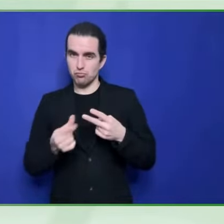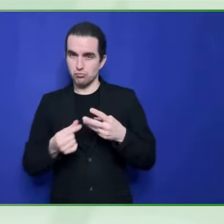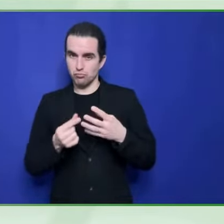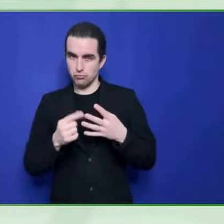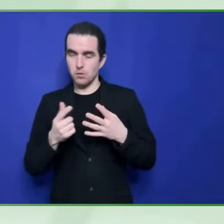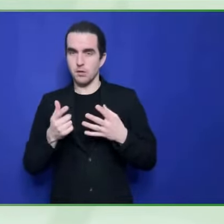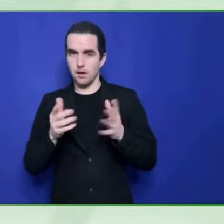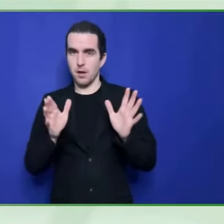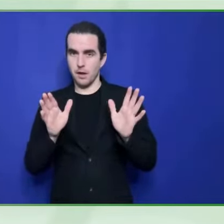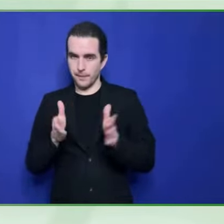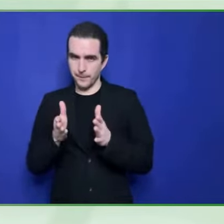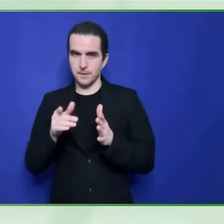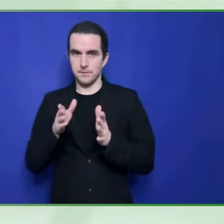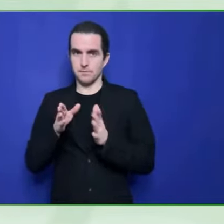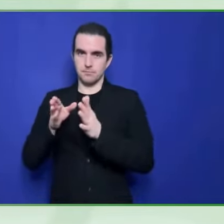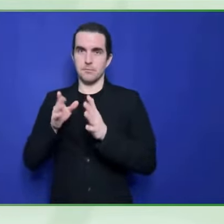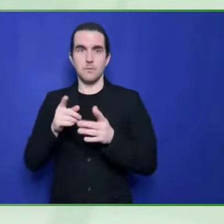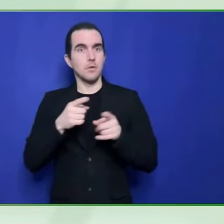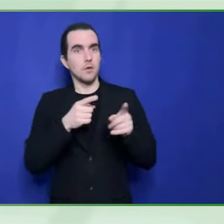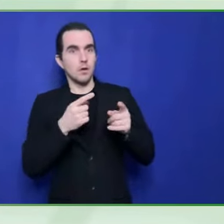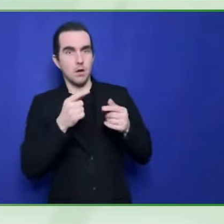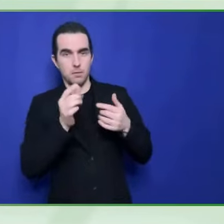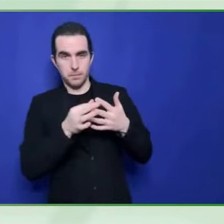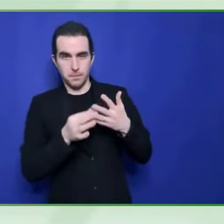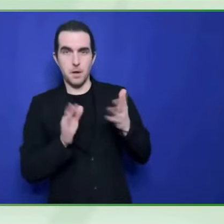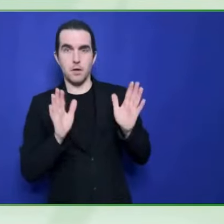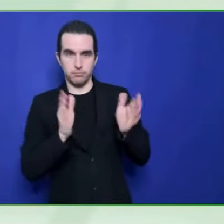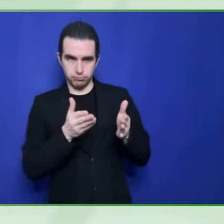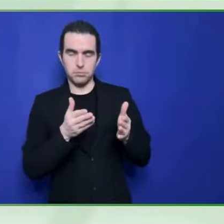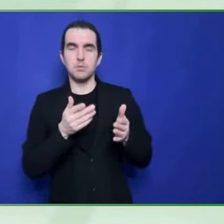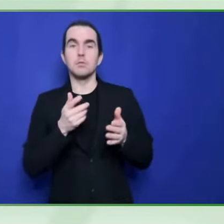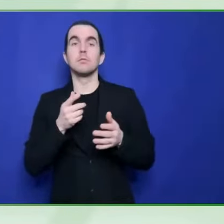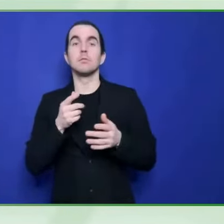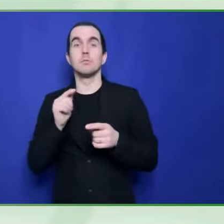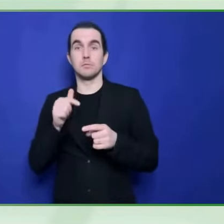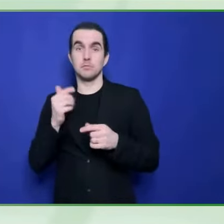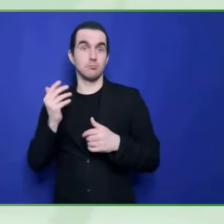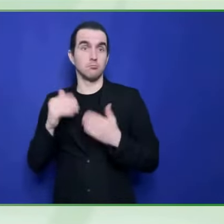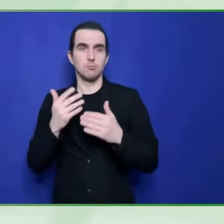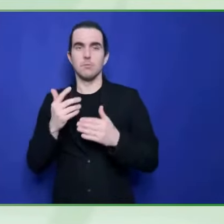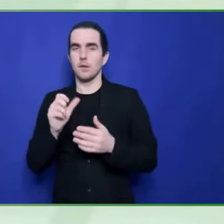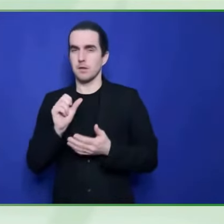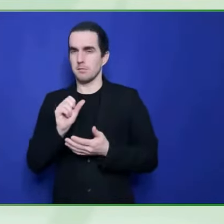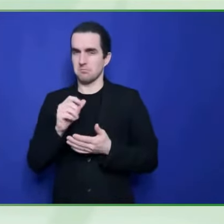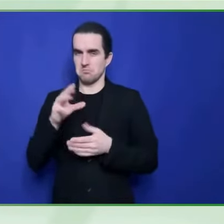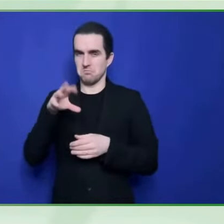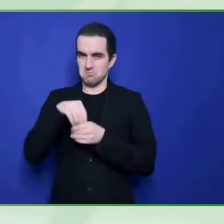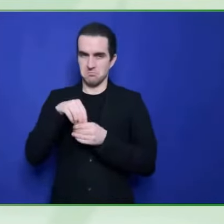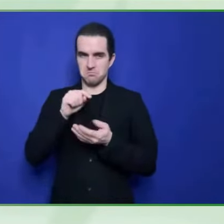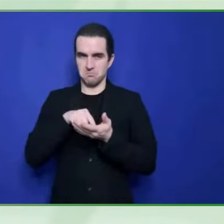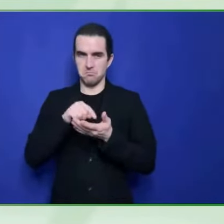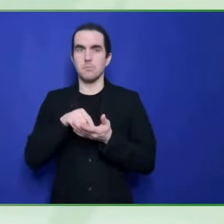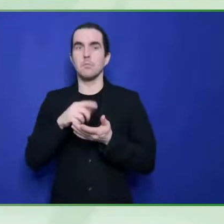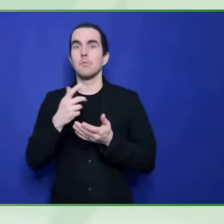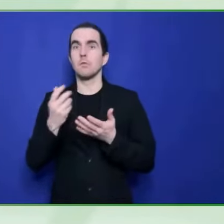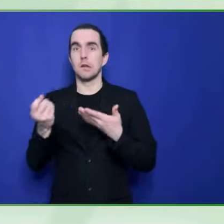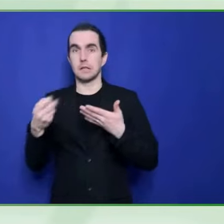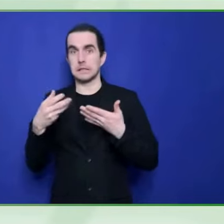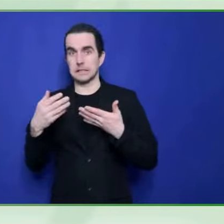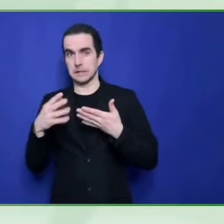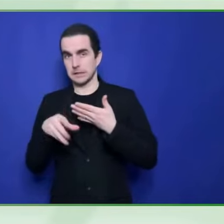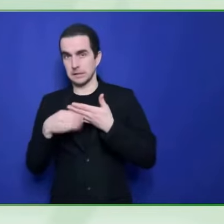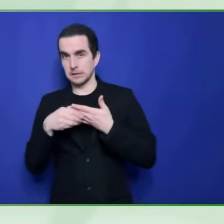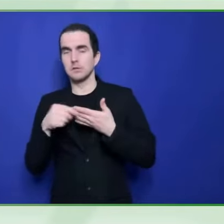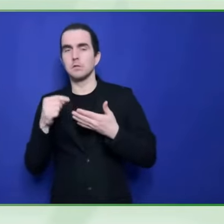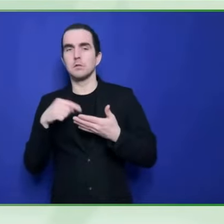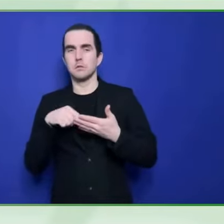and intuitive recommendations and directions. And in order to do that, public agencies and private companies need those